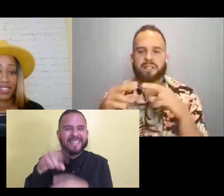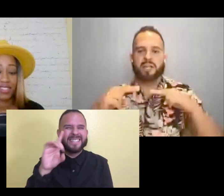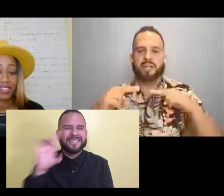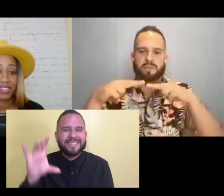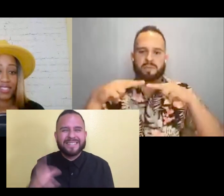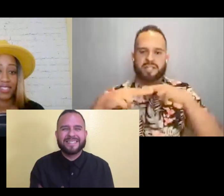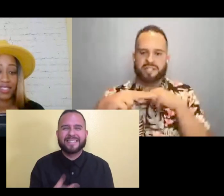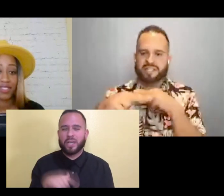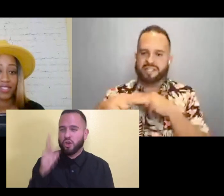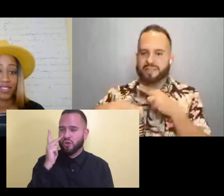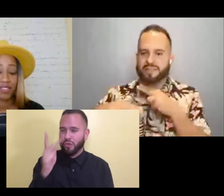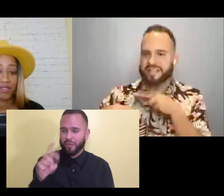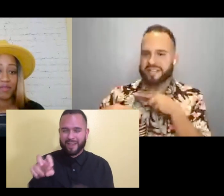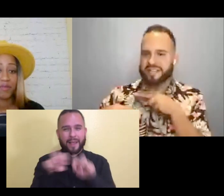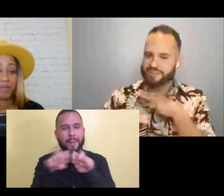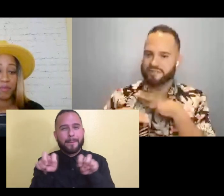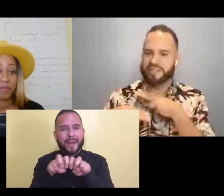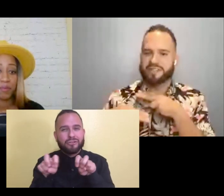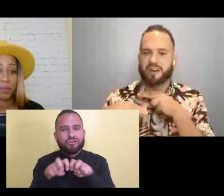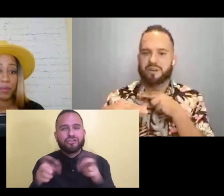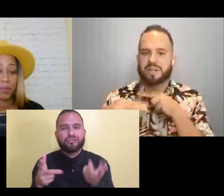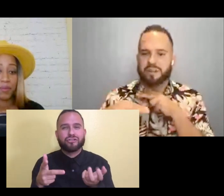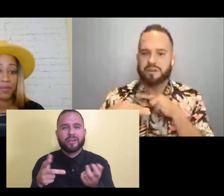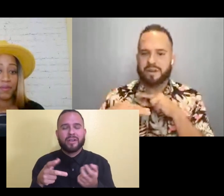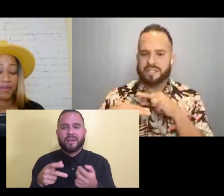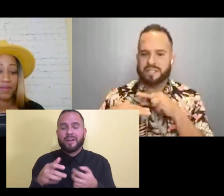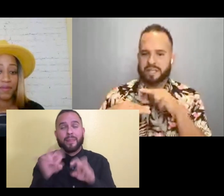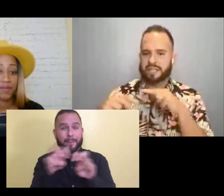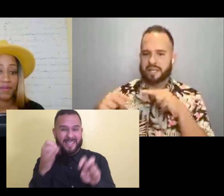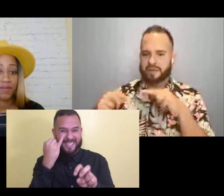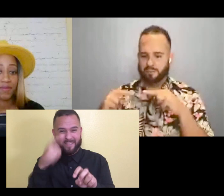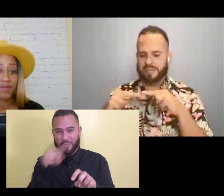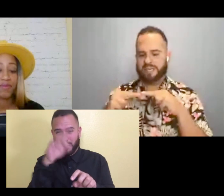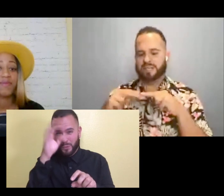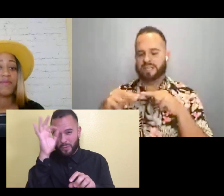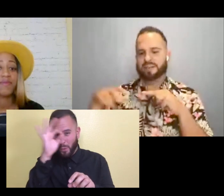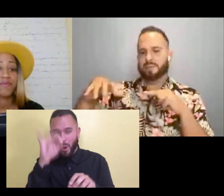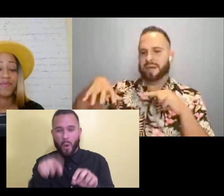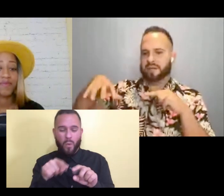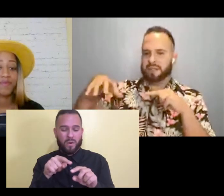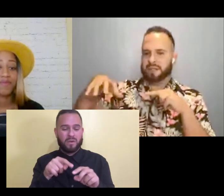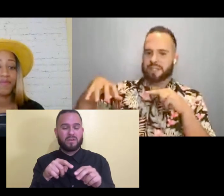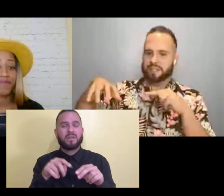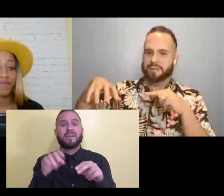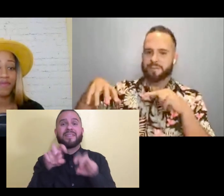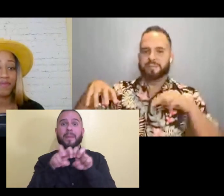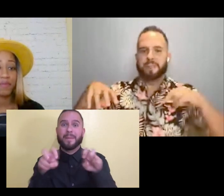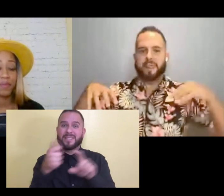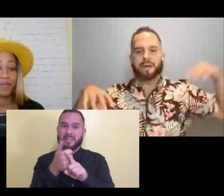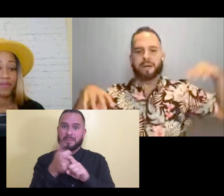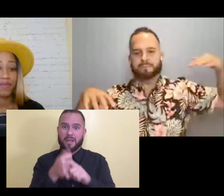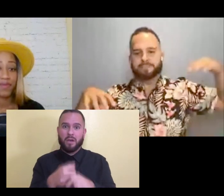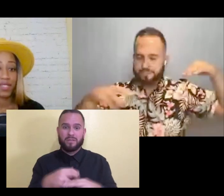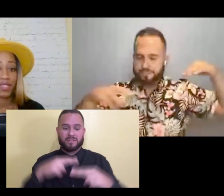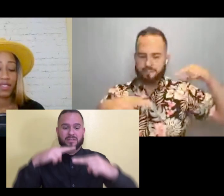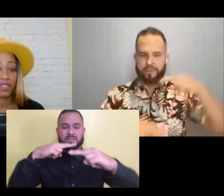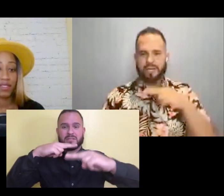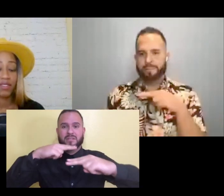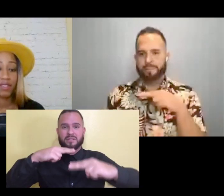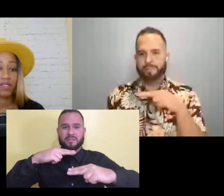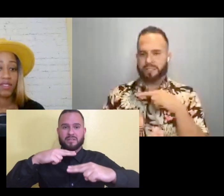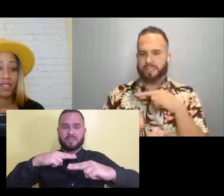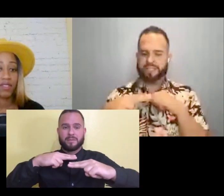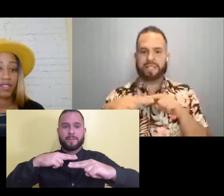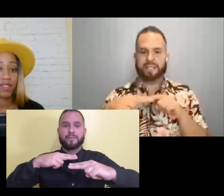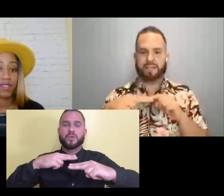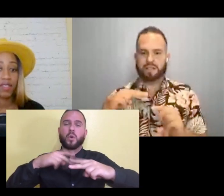and the cool thing about the benches is here's a little sign language for you. So they're facing. If the Pentagon is here, um, and